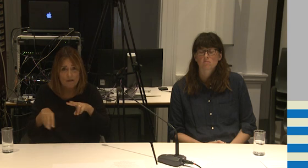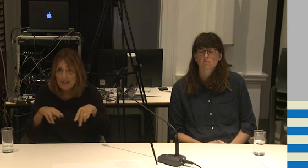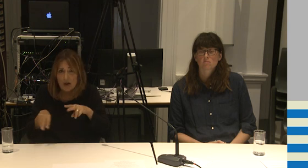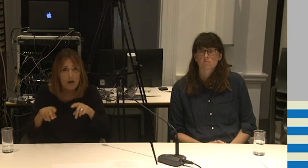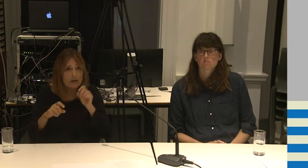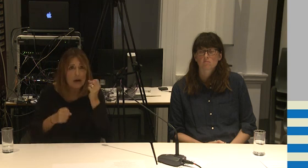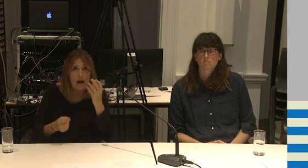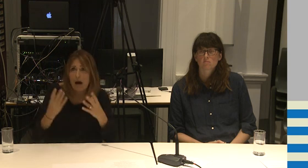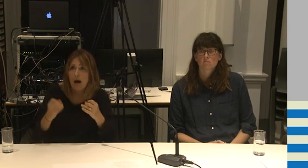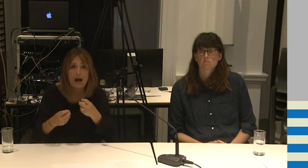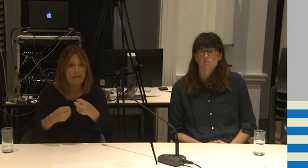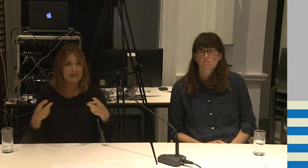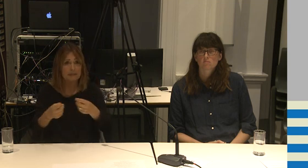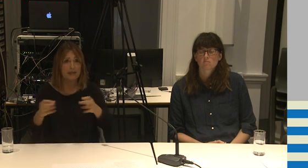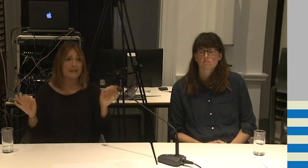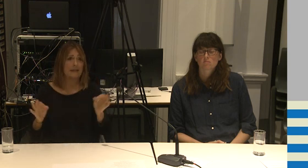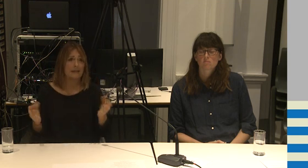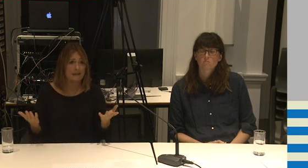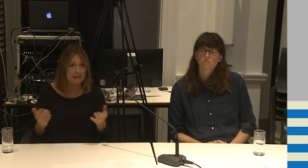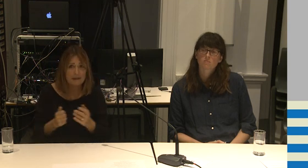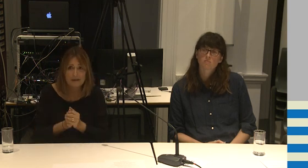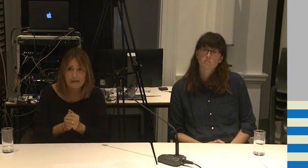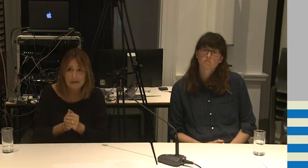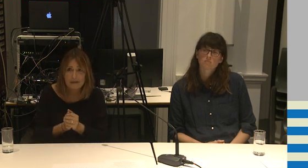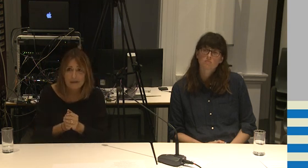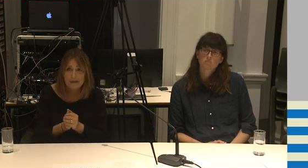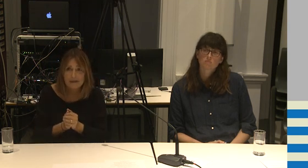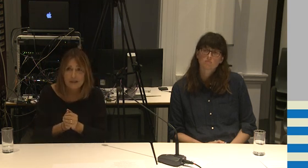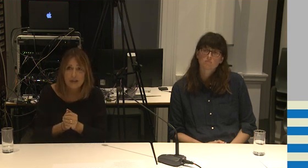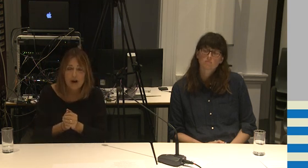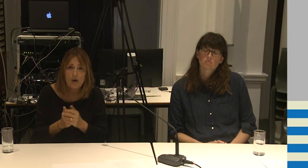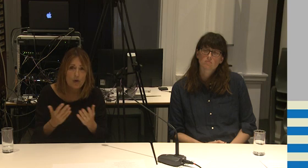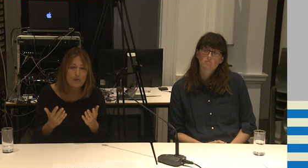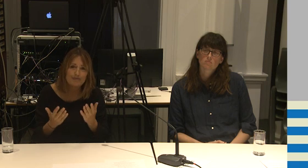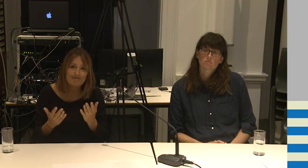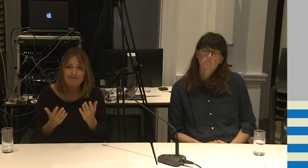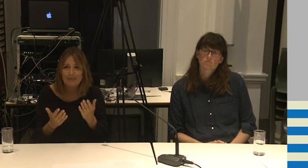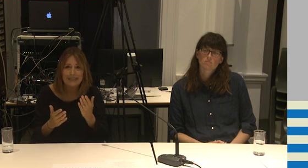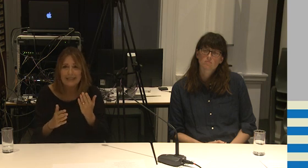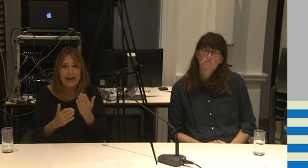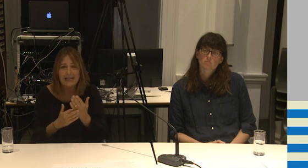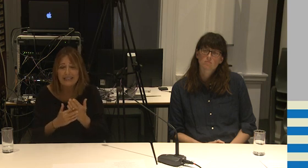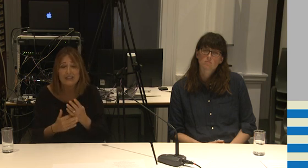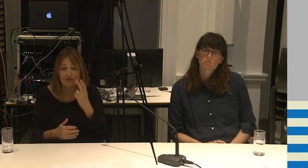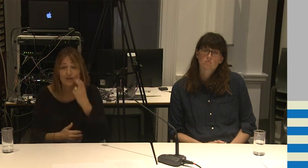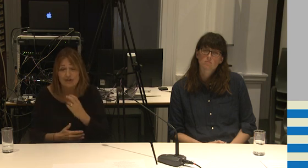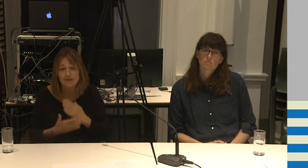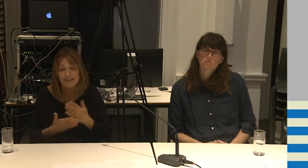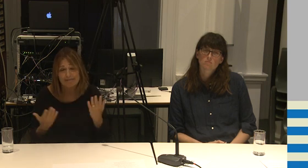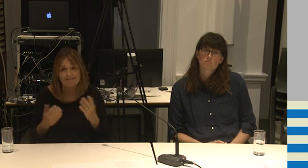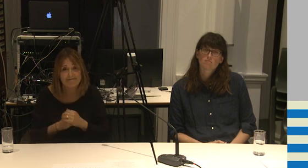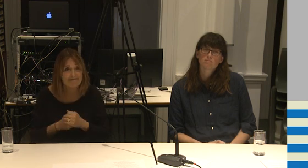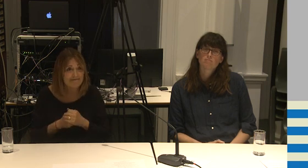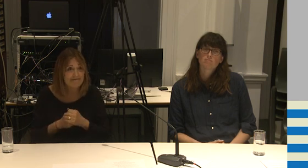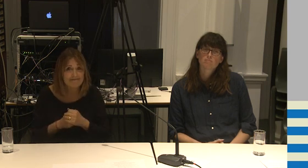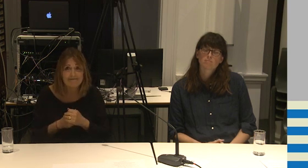or interpreters present. And so, you know, in terms of practical access, this is all pretty shit, actually.